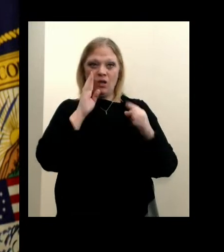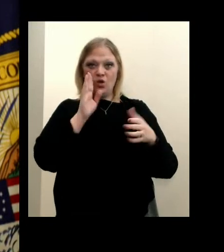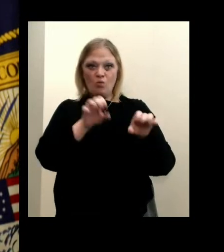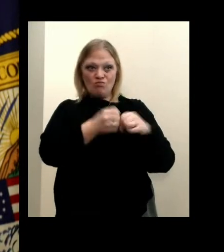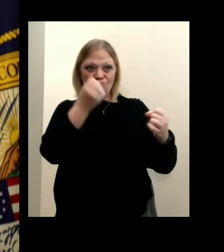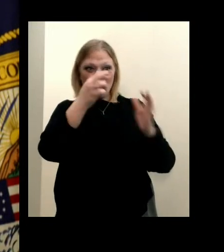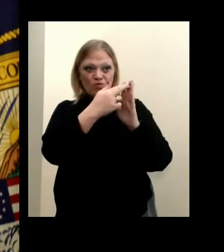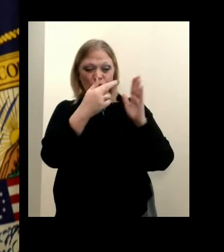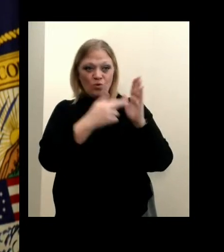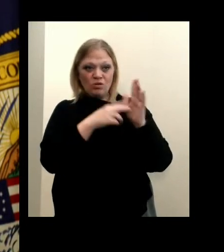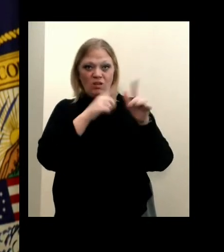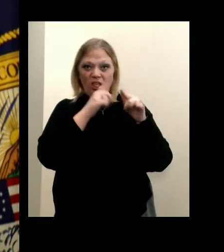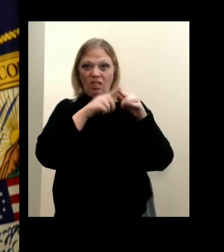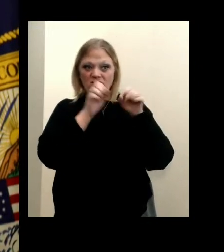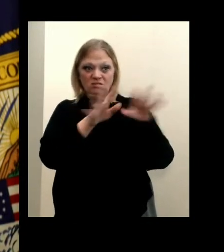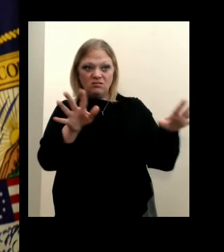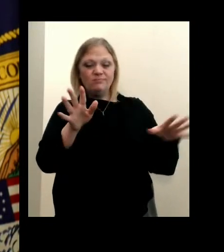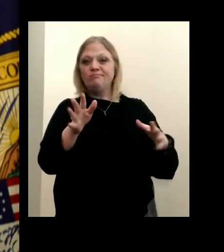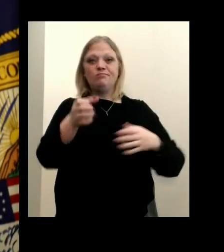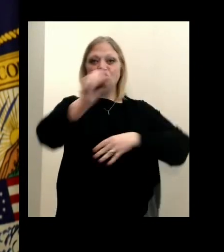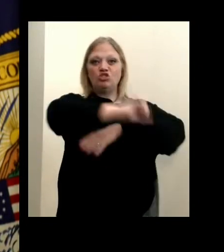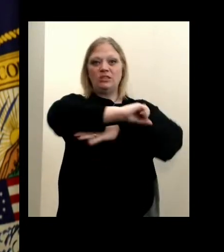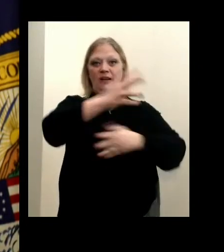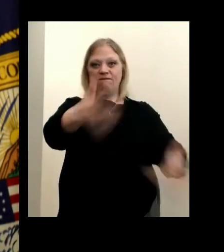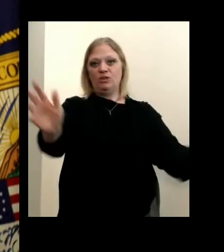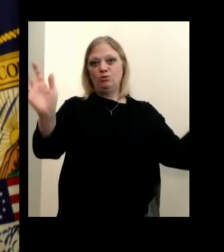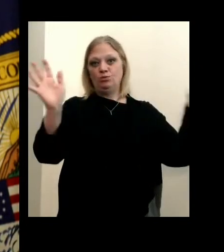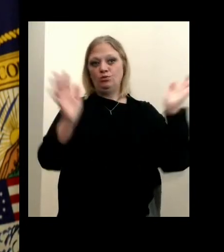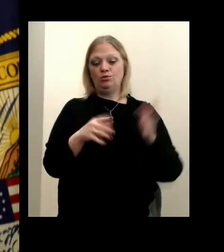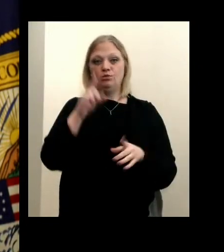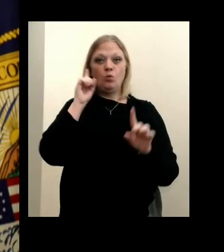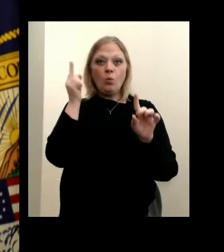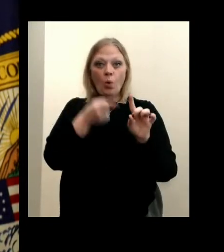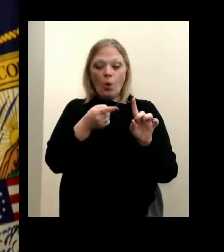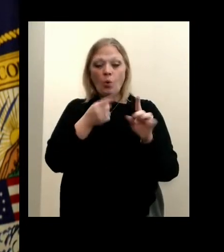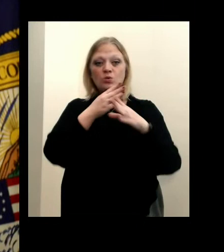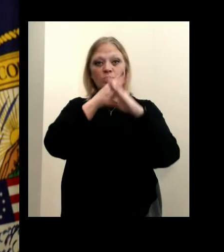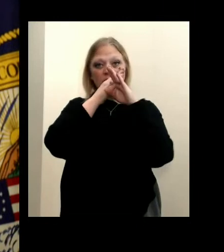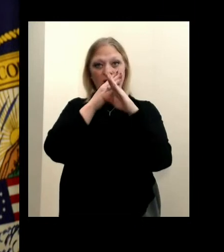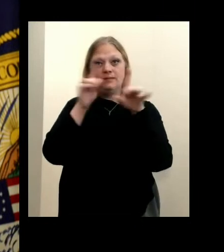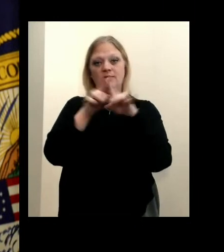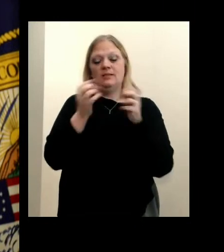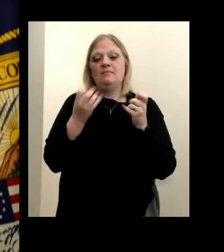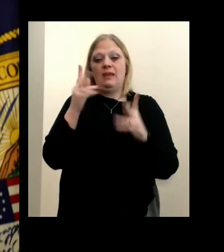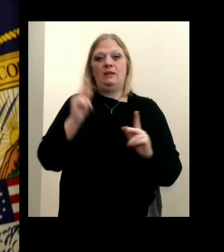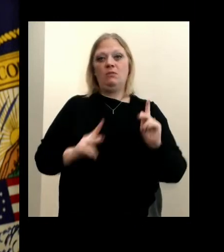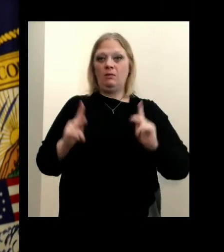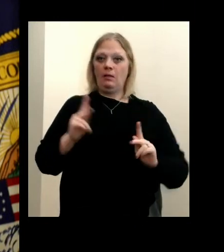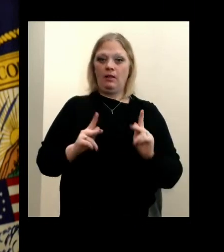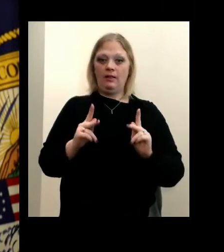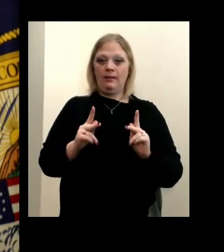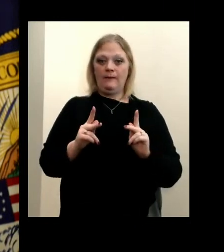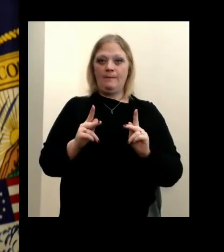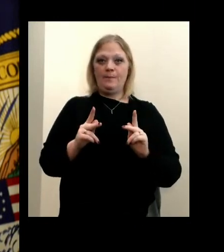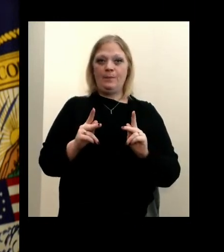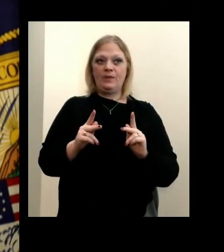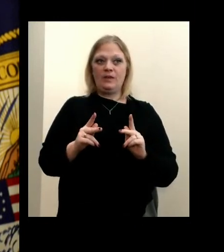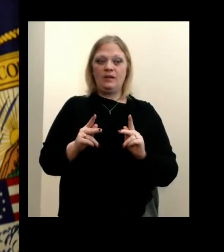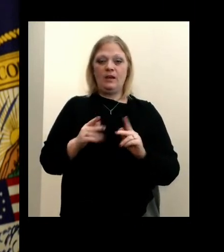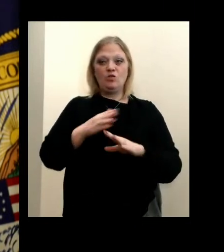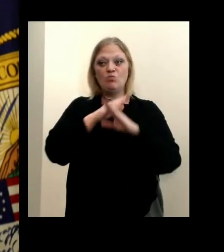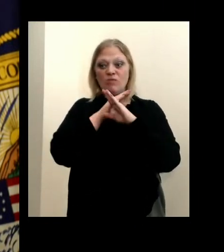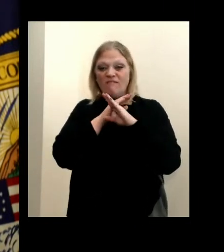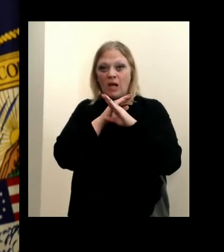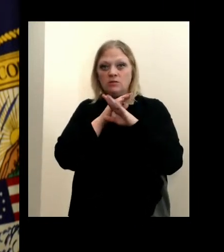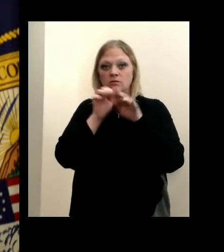have spread, we're going to shut it down, because the goal is to protect as many people, prevent as many people from getting the